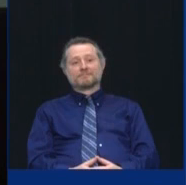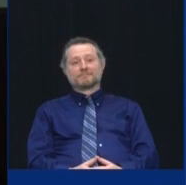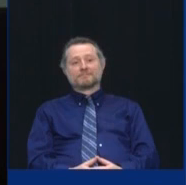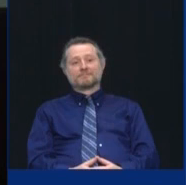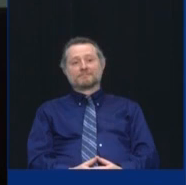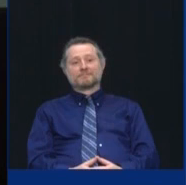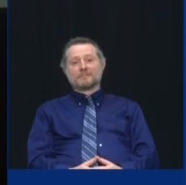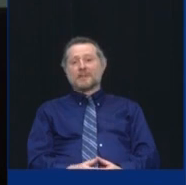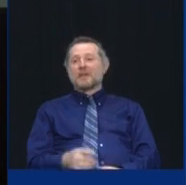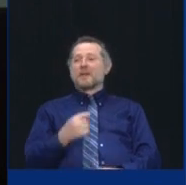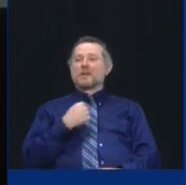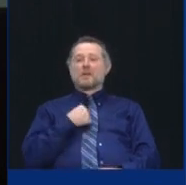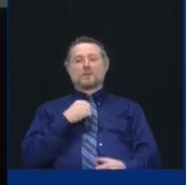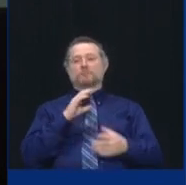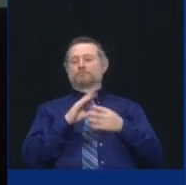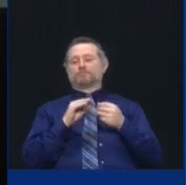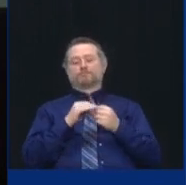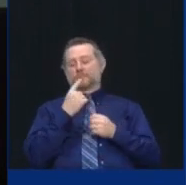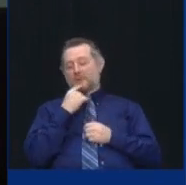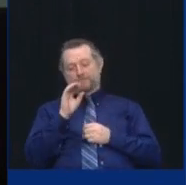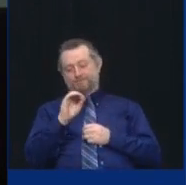I don't want to comment on that at this time.